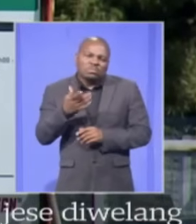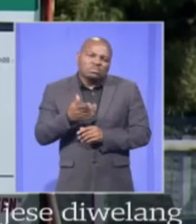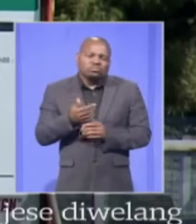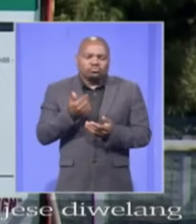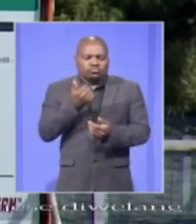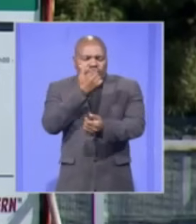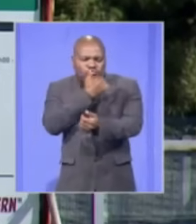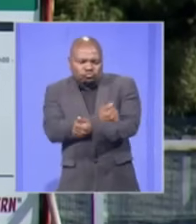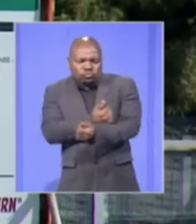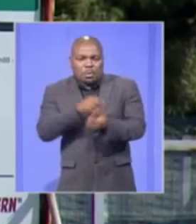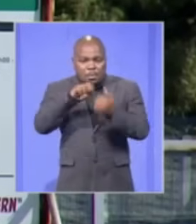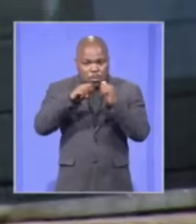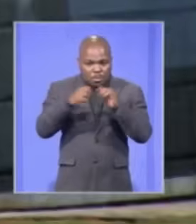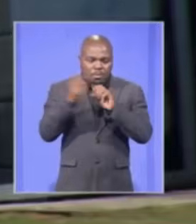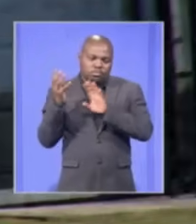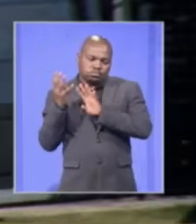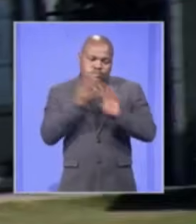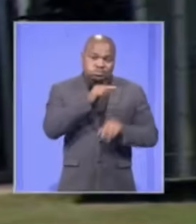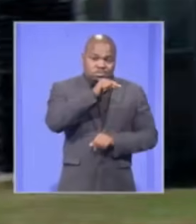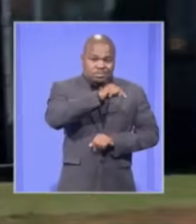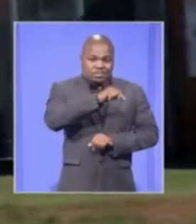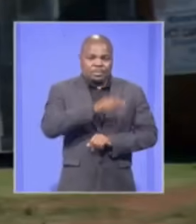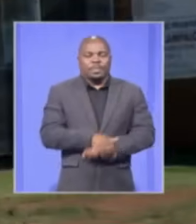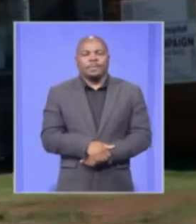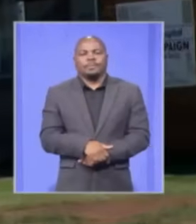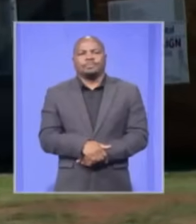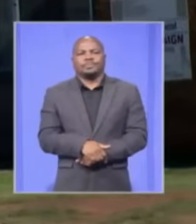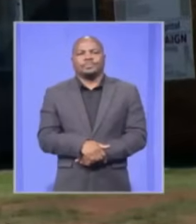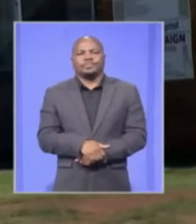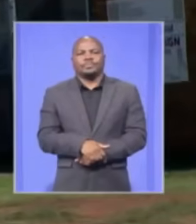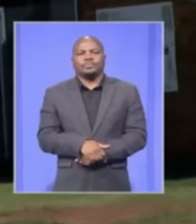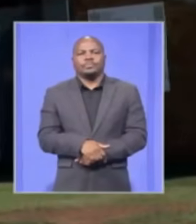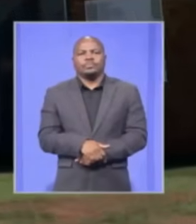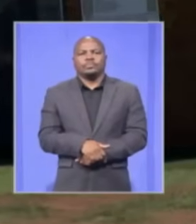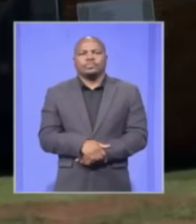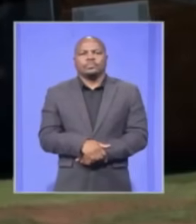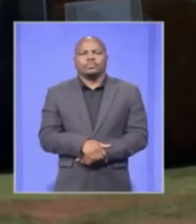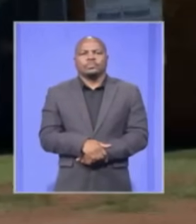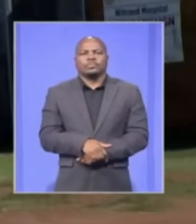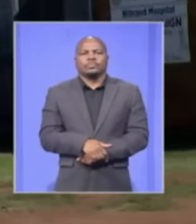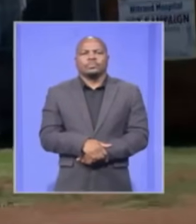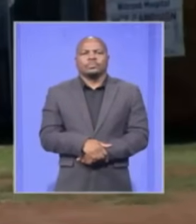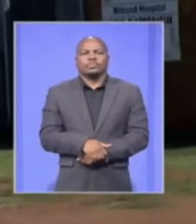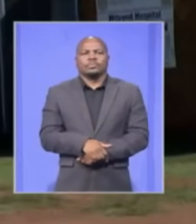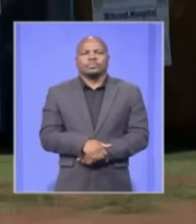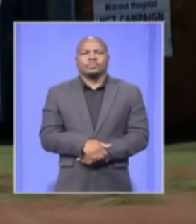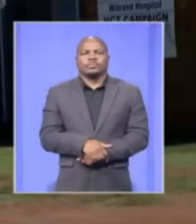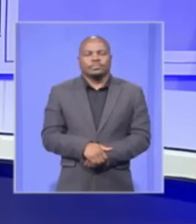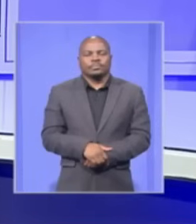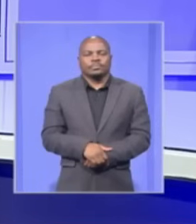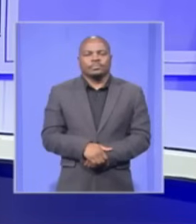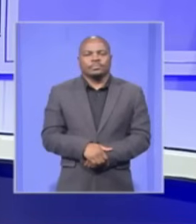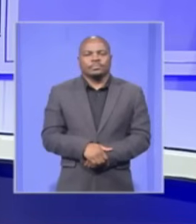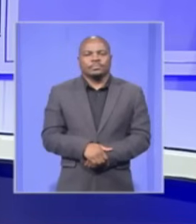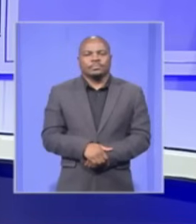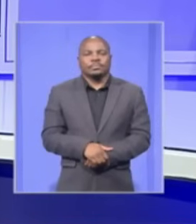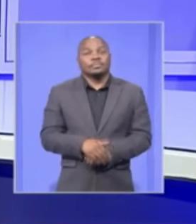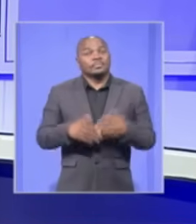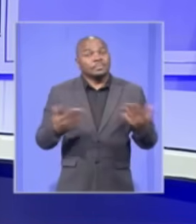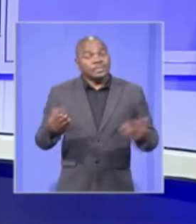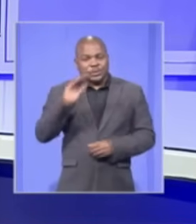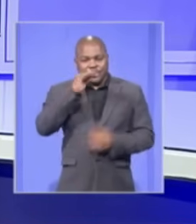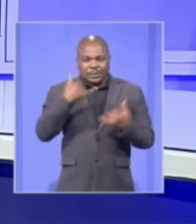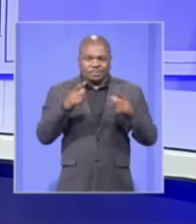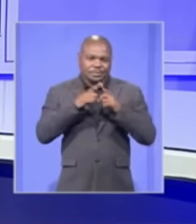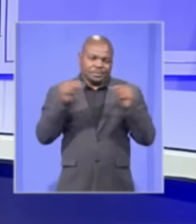ya diritibatsi. Sentle English, SABC News, Potchefstroom. Motwetso di ne